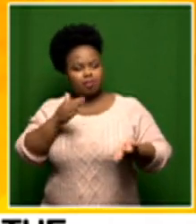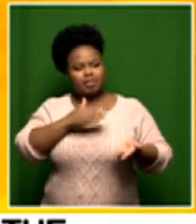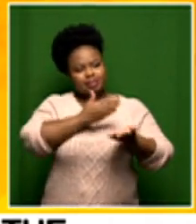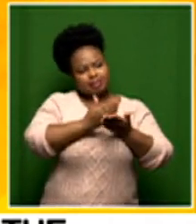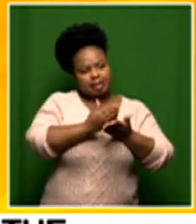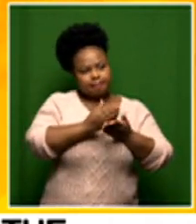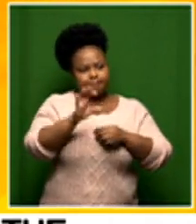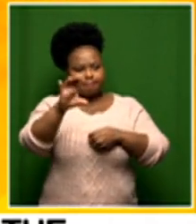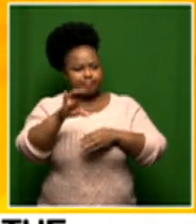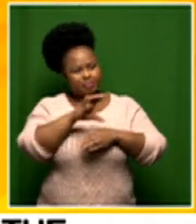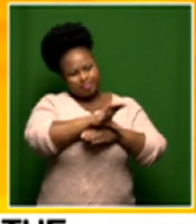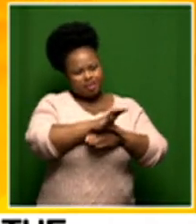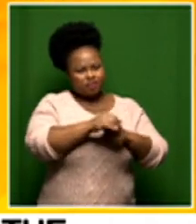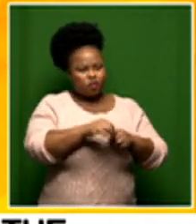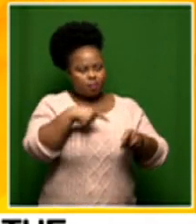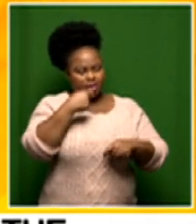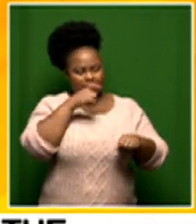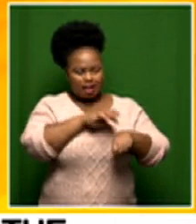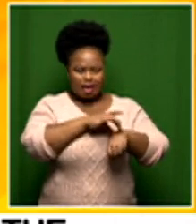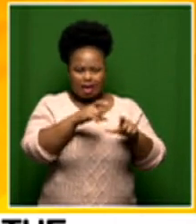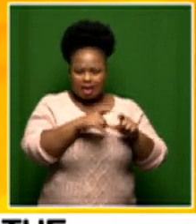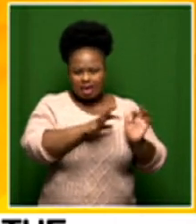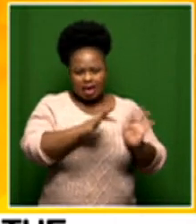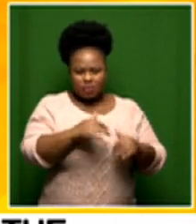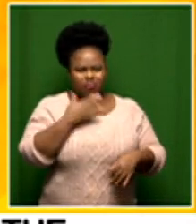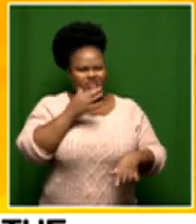of the vaccine? Just explain to us how it's going to work, Minister.